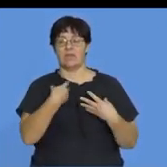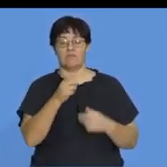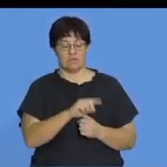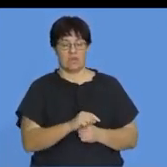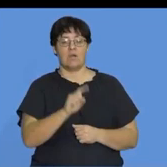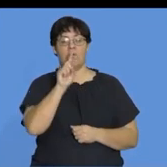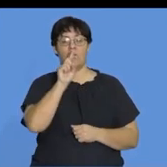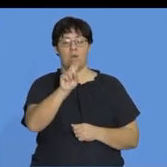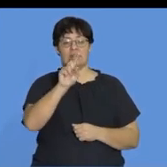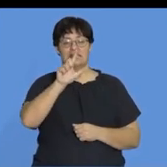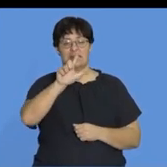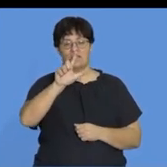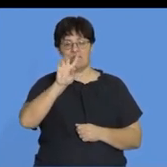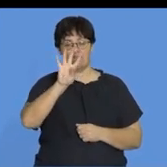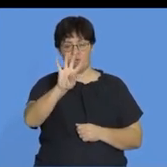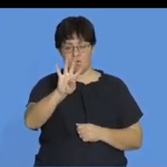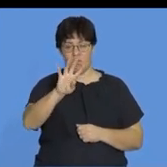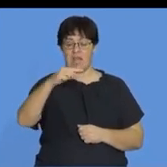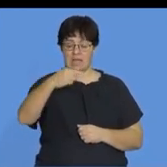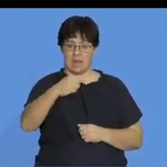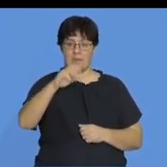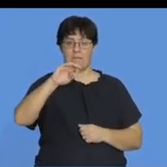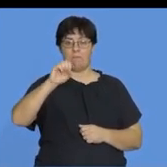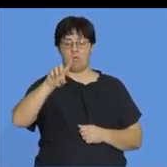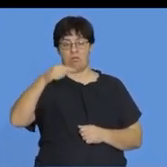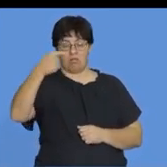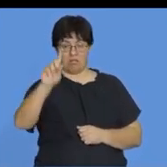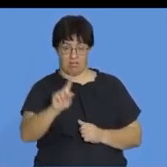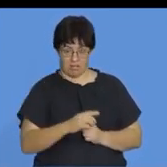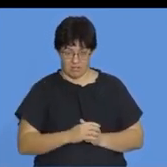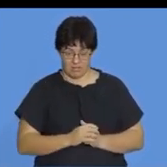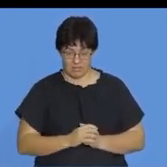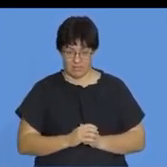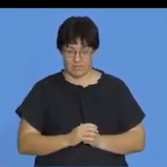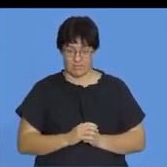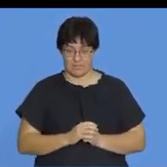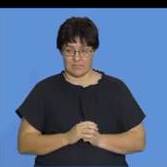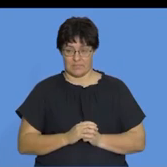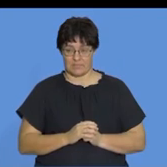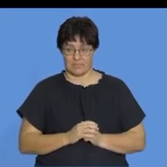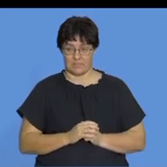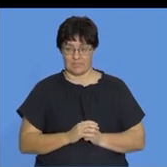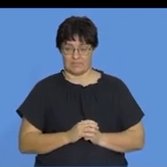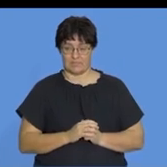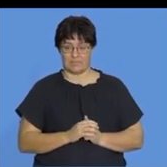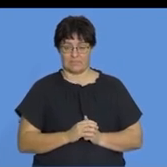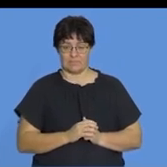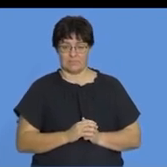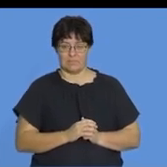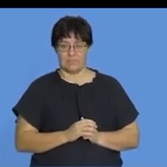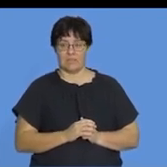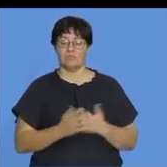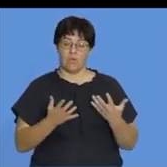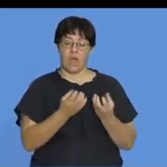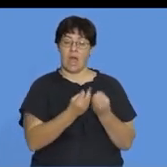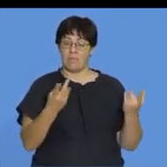us? It gives us 174 grams per mole, okay? So that's the molar mass, 174 grams per mole. So